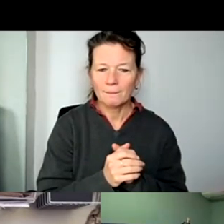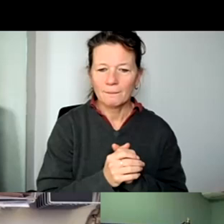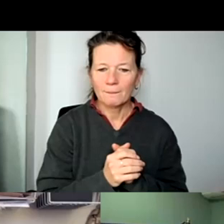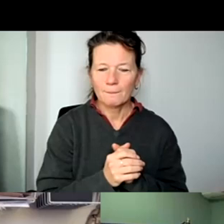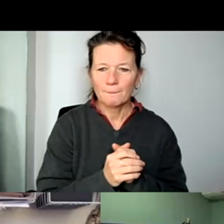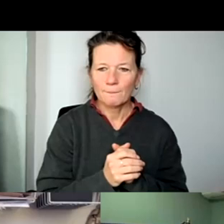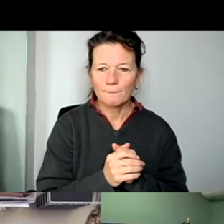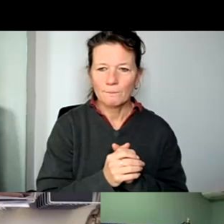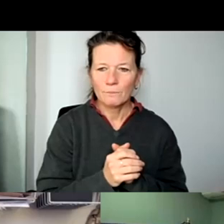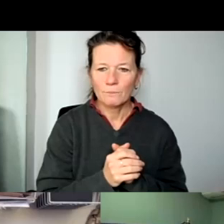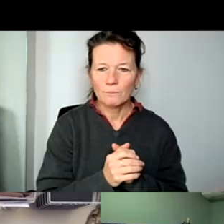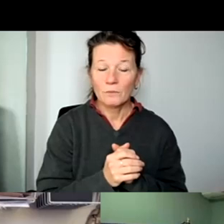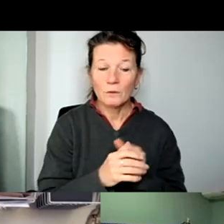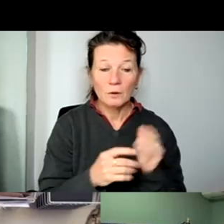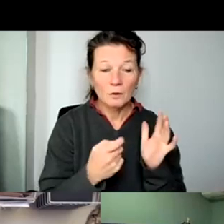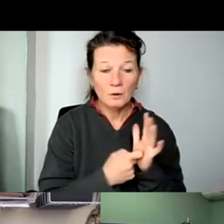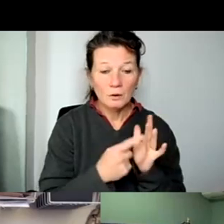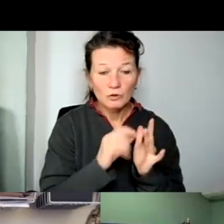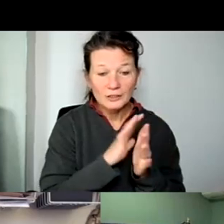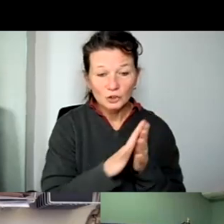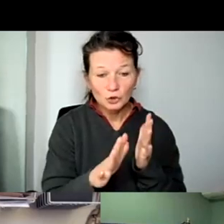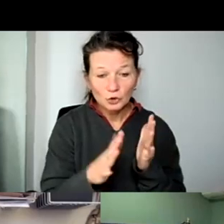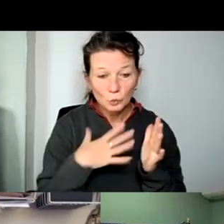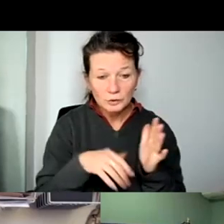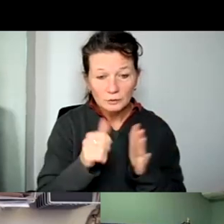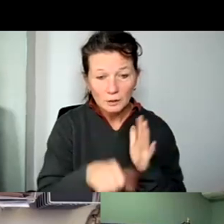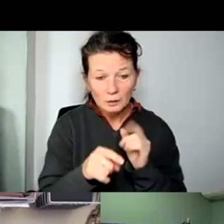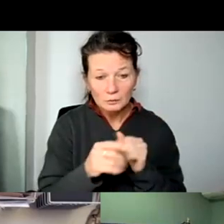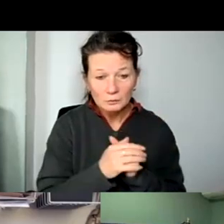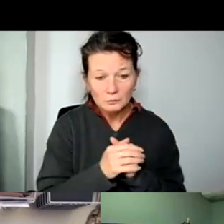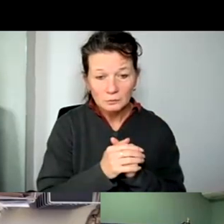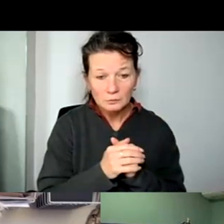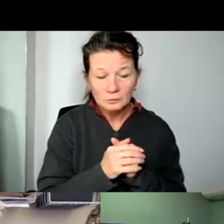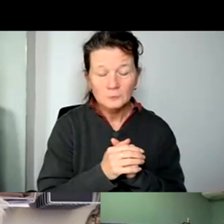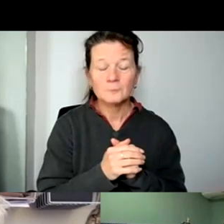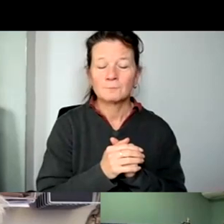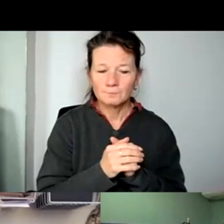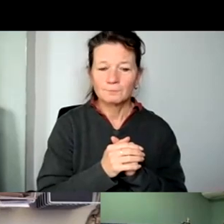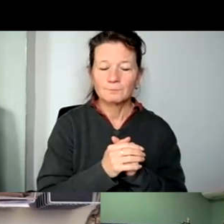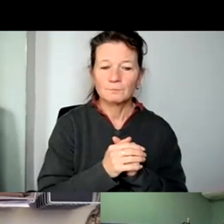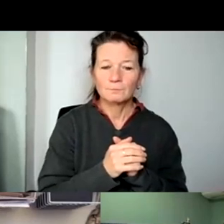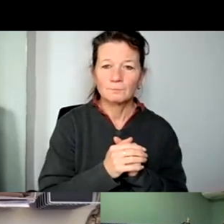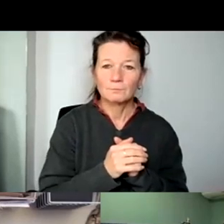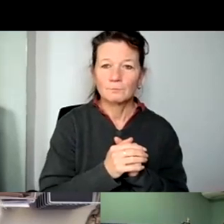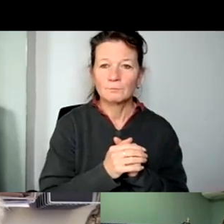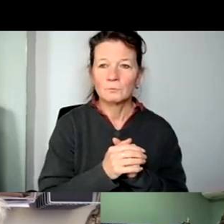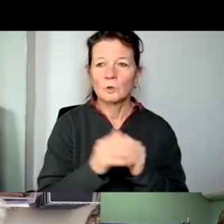So, Rich, would you like to pick that one up first? Yeah, thanks, Trey.